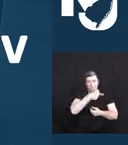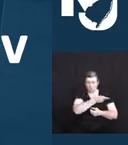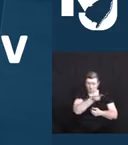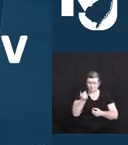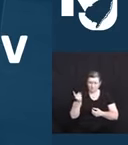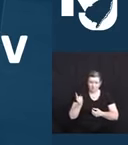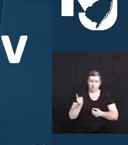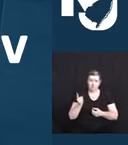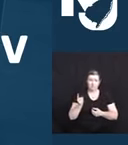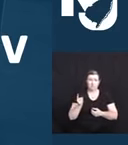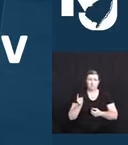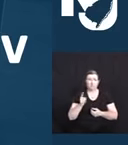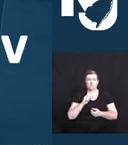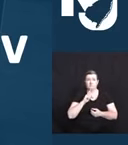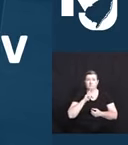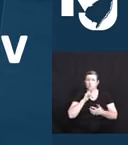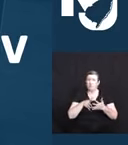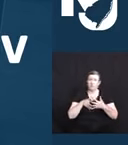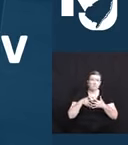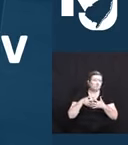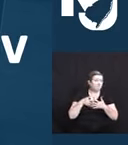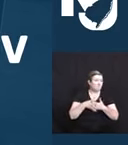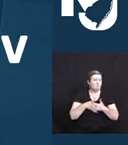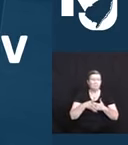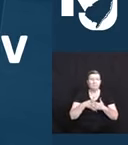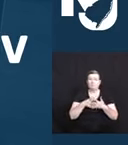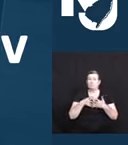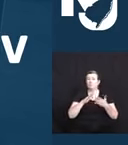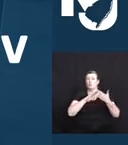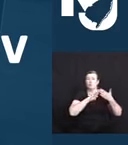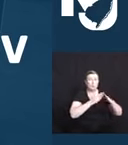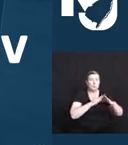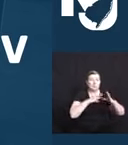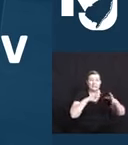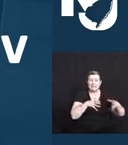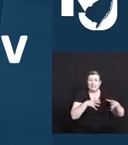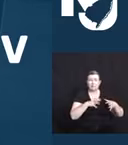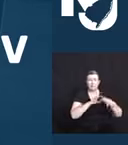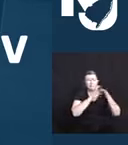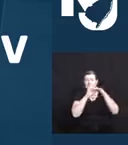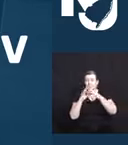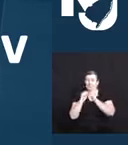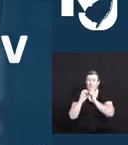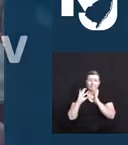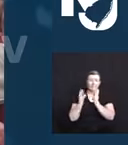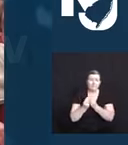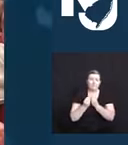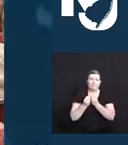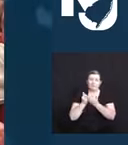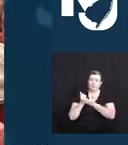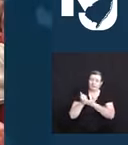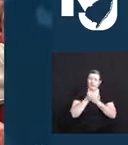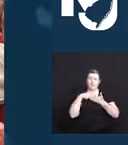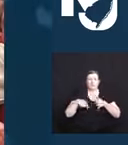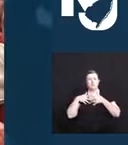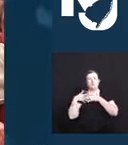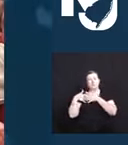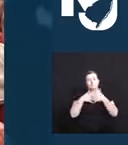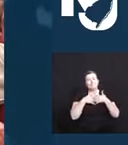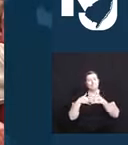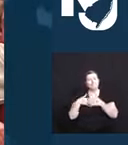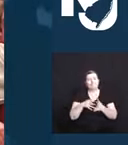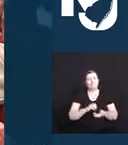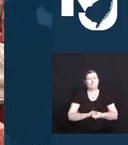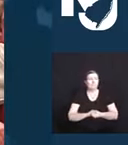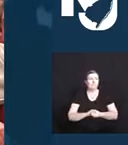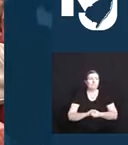their families, their communities, our state, and our nation. Before I wrap, I also wish to acknowledge